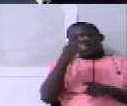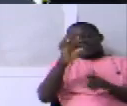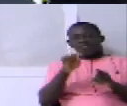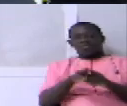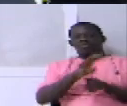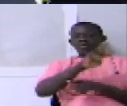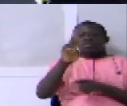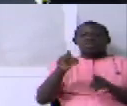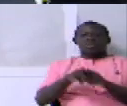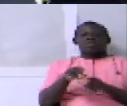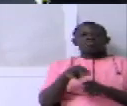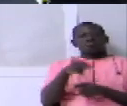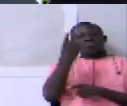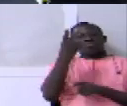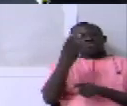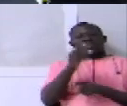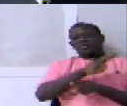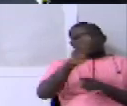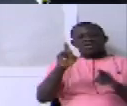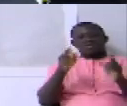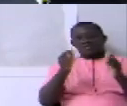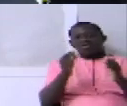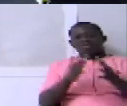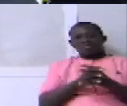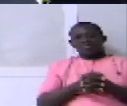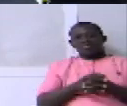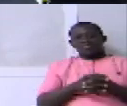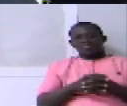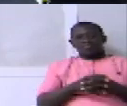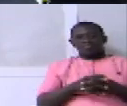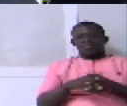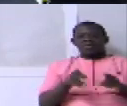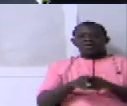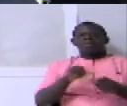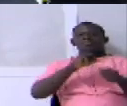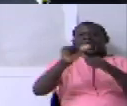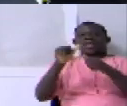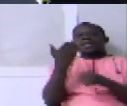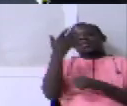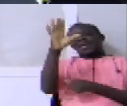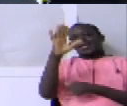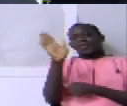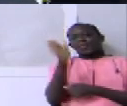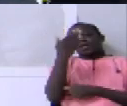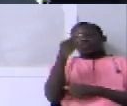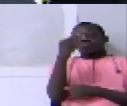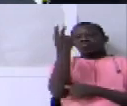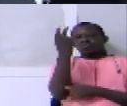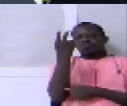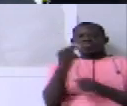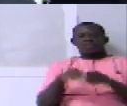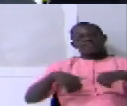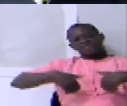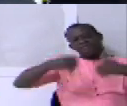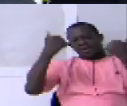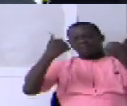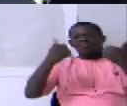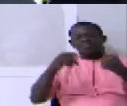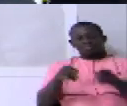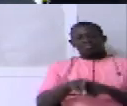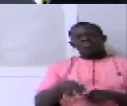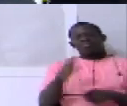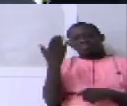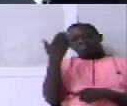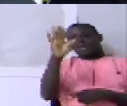that would be affected by that. We can come back 2:10. 10 past, fine. If you can come back